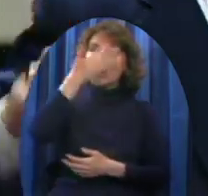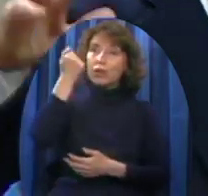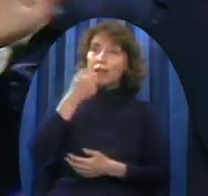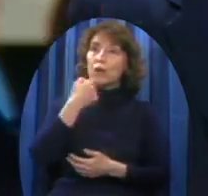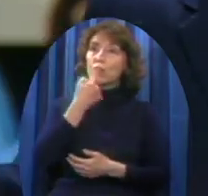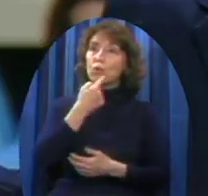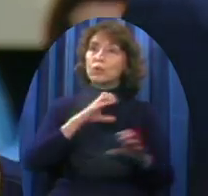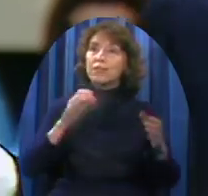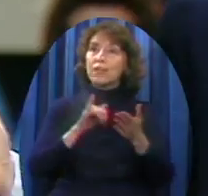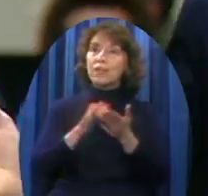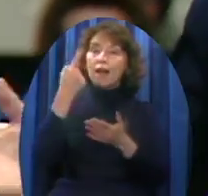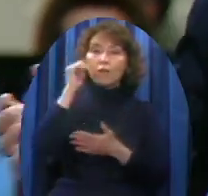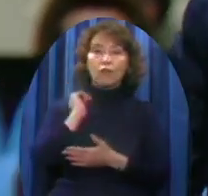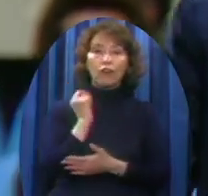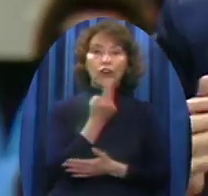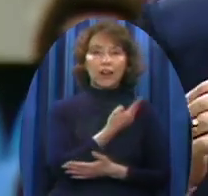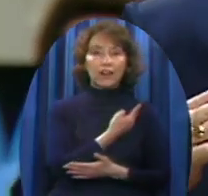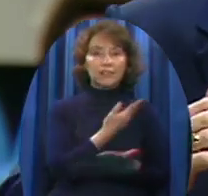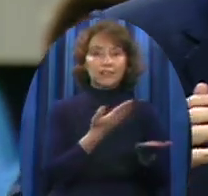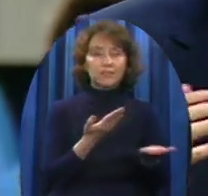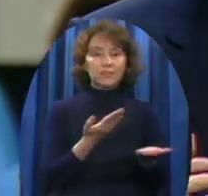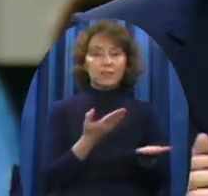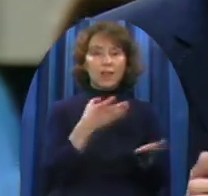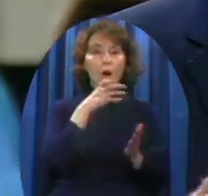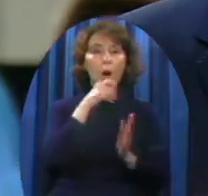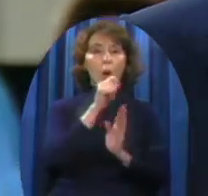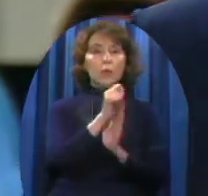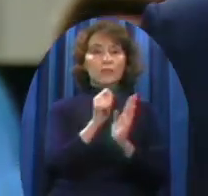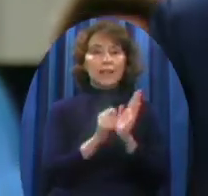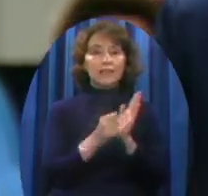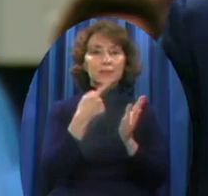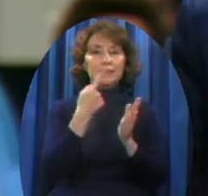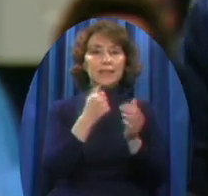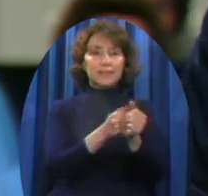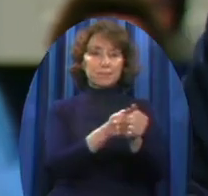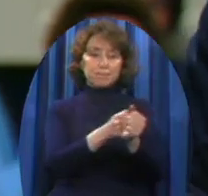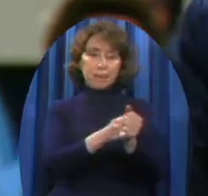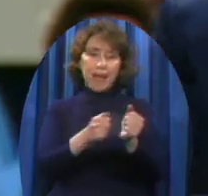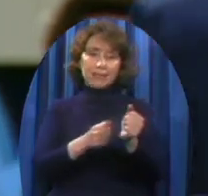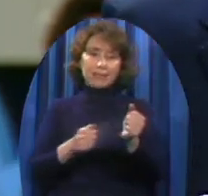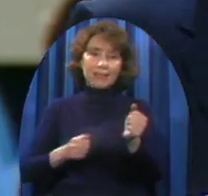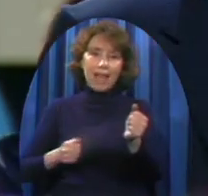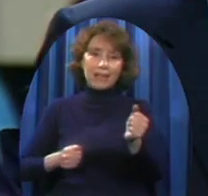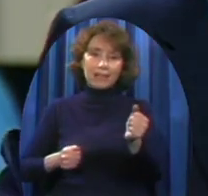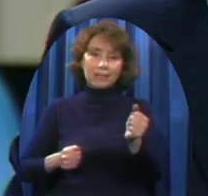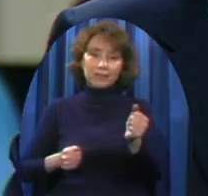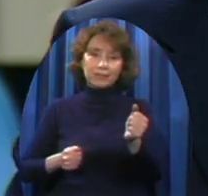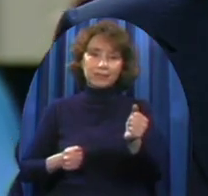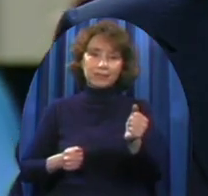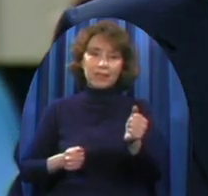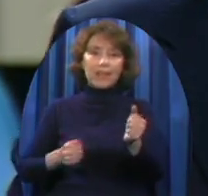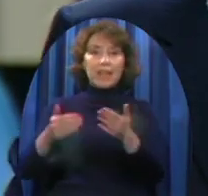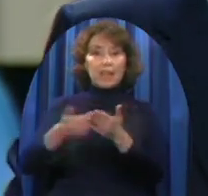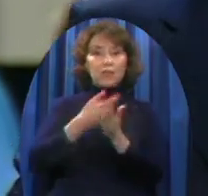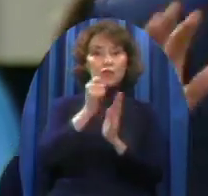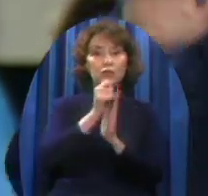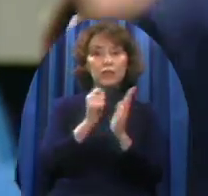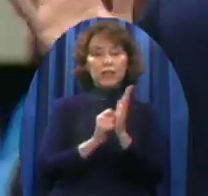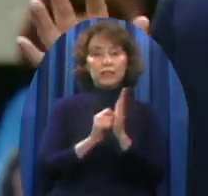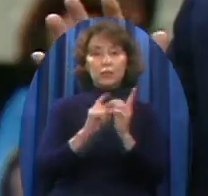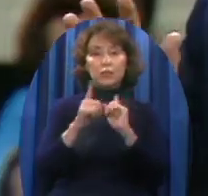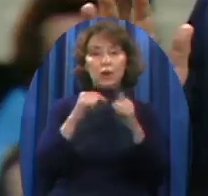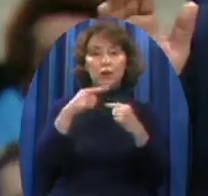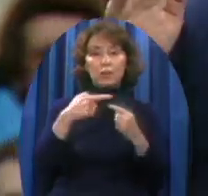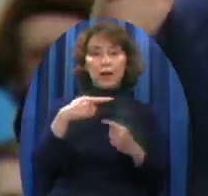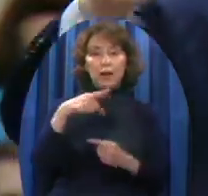Declension, spiritual declension. The word in the Old Testament is backsliding. In the New Testament, we talk about the prodigal son. Whatever